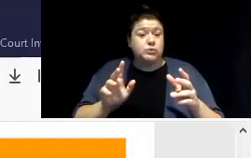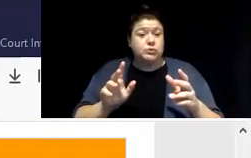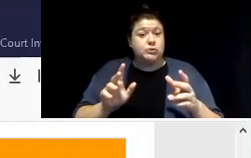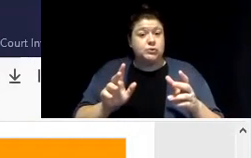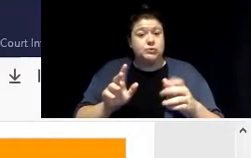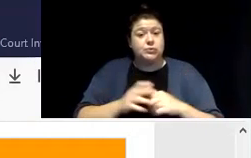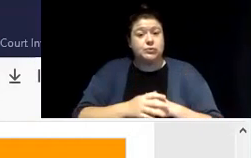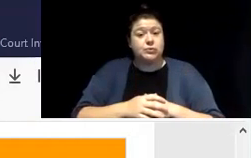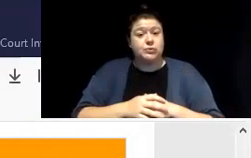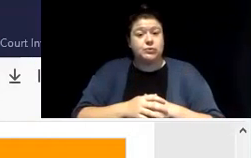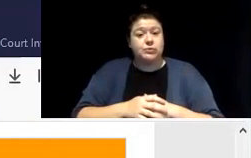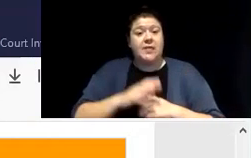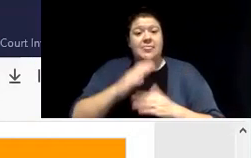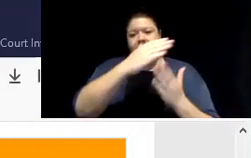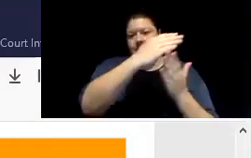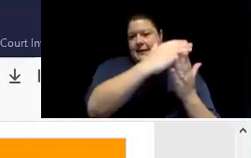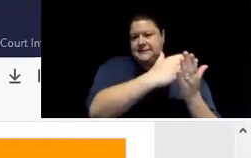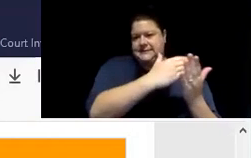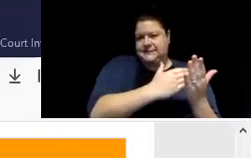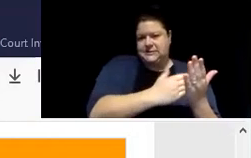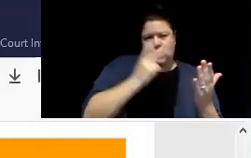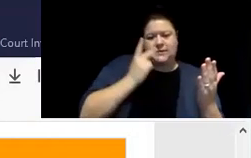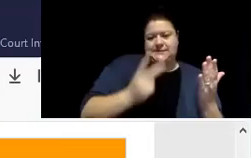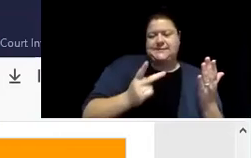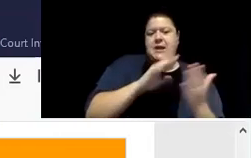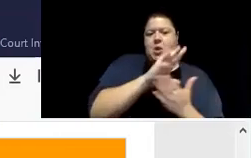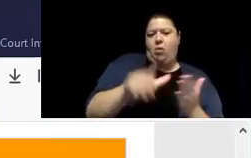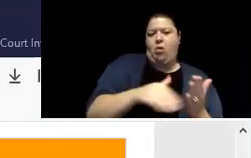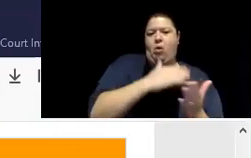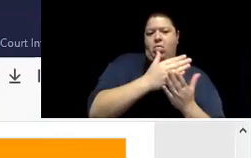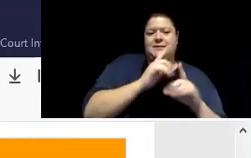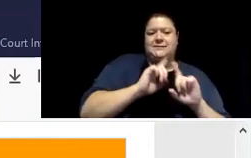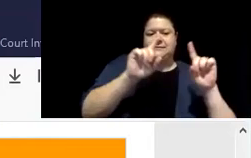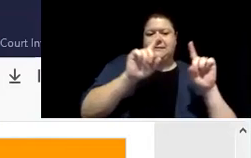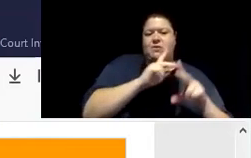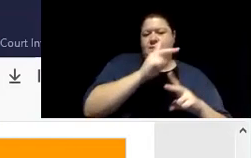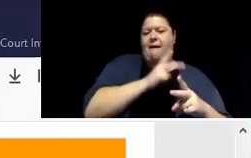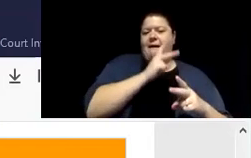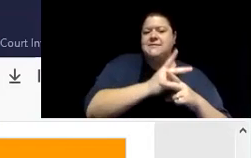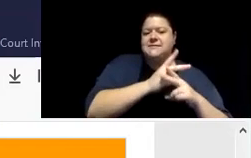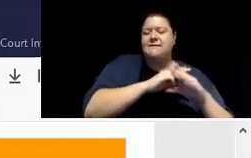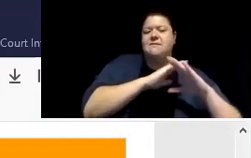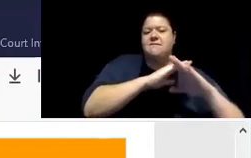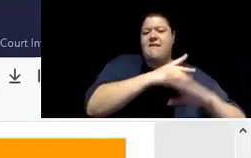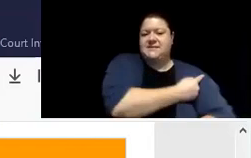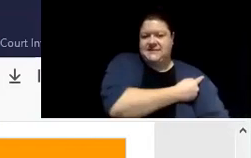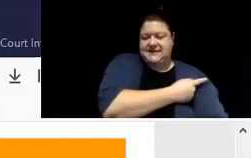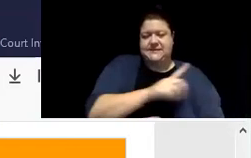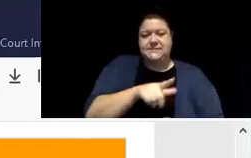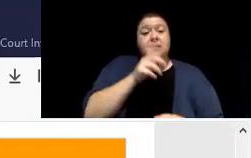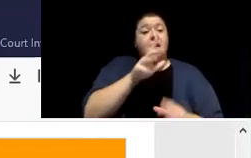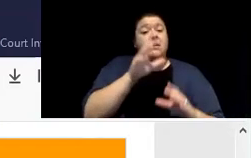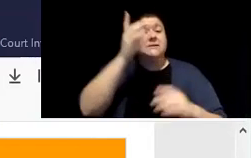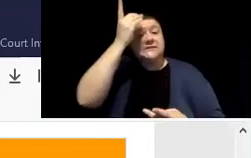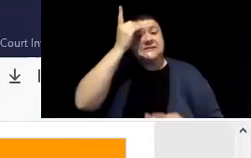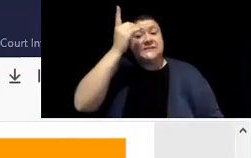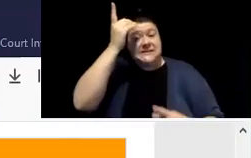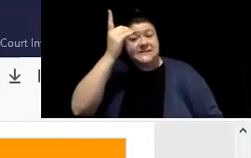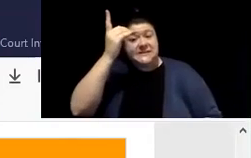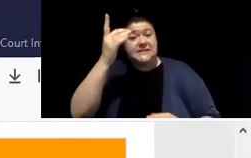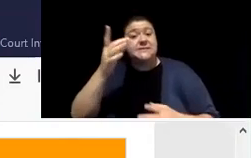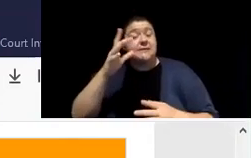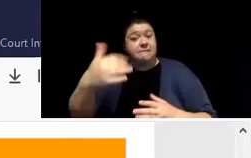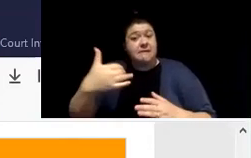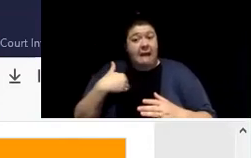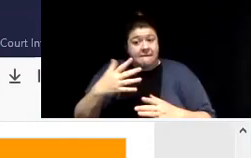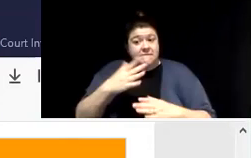the vaccine list. So all of the diseases and things that they have vaccines for